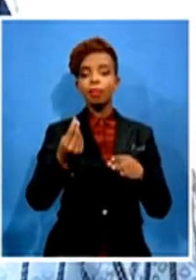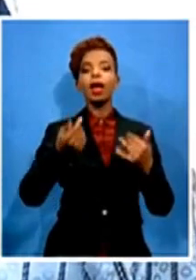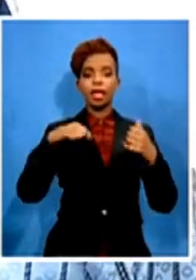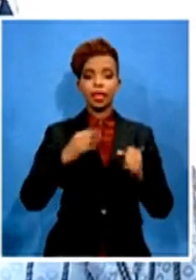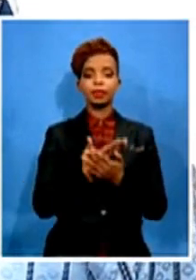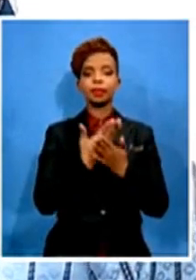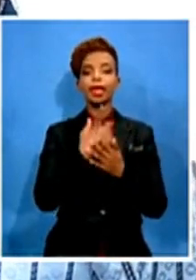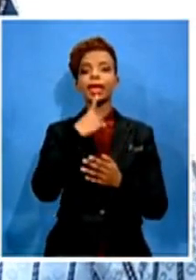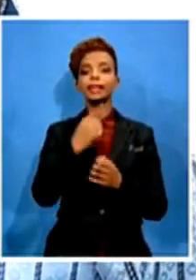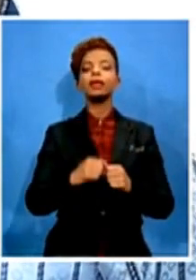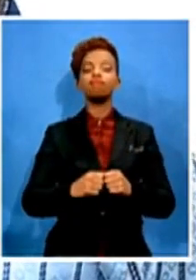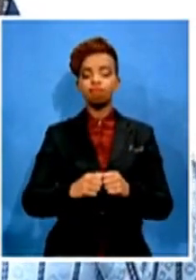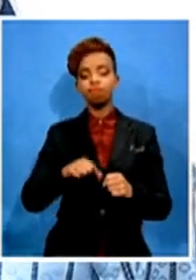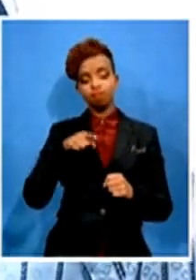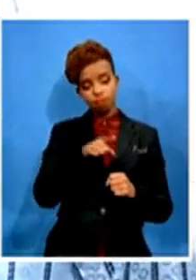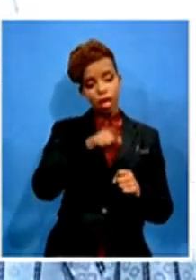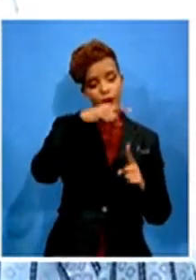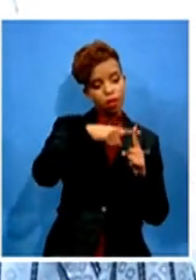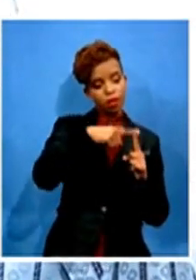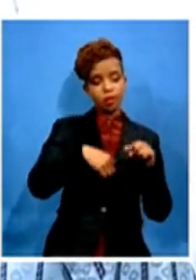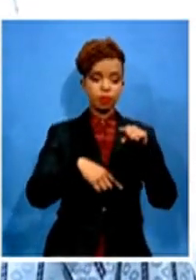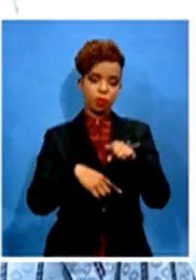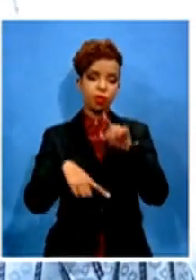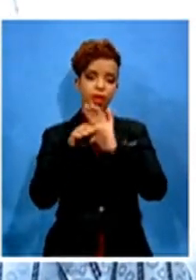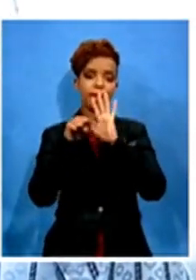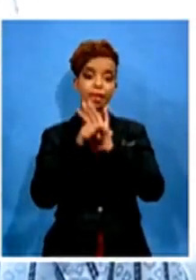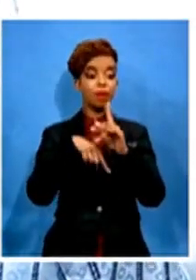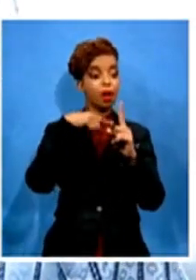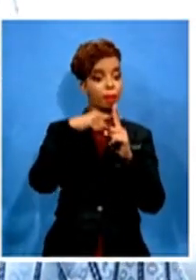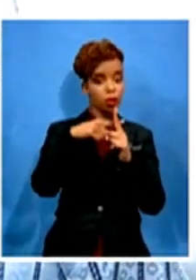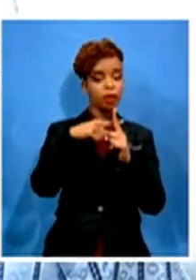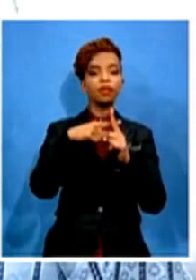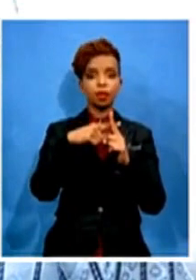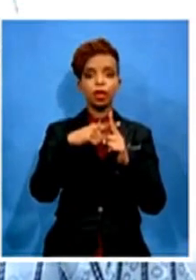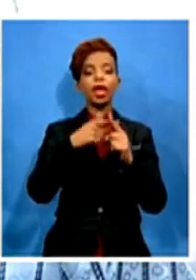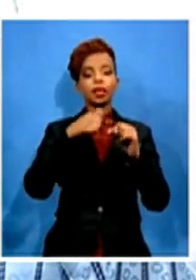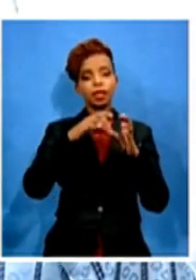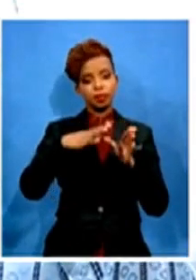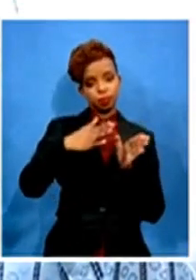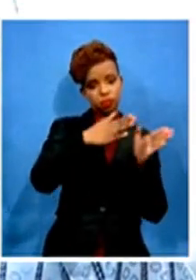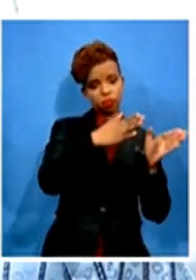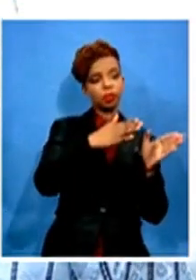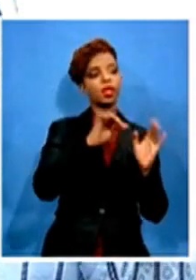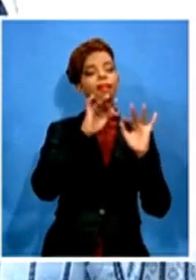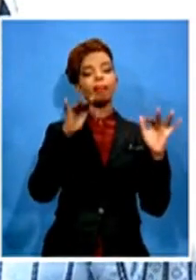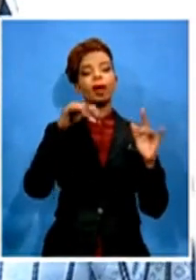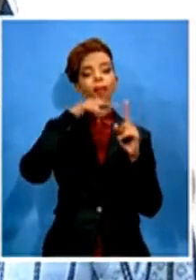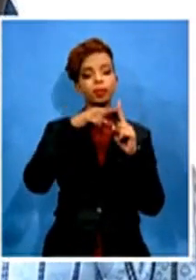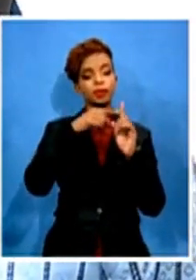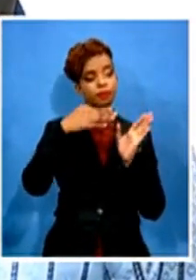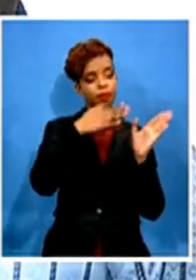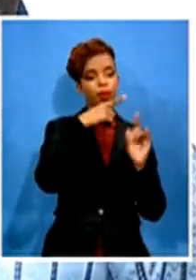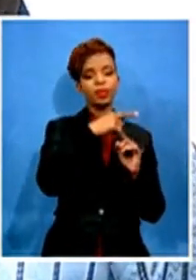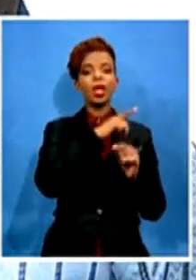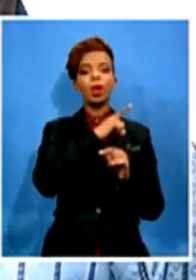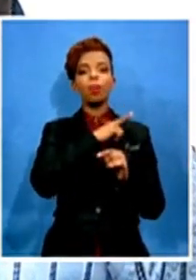or negative. And if you are positive, you move to the positive, COVID positive side so that you don't cause infection. And then if you are negative, you go